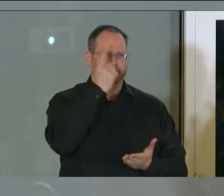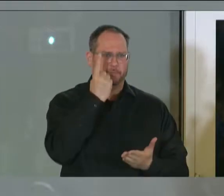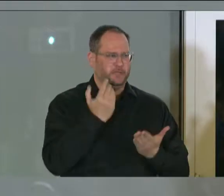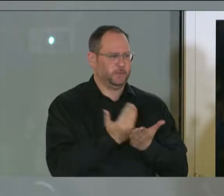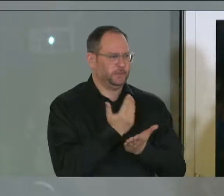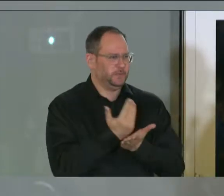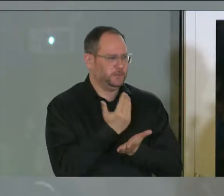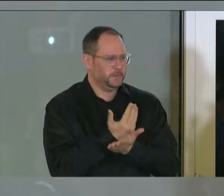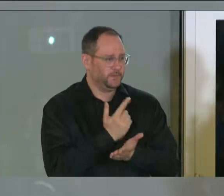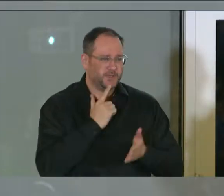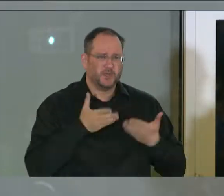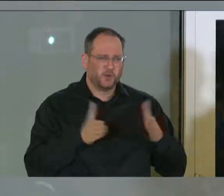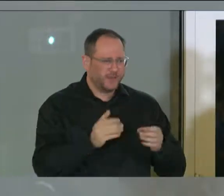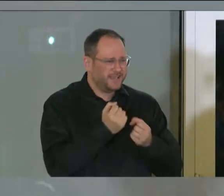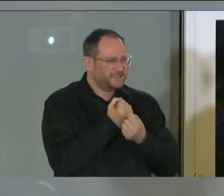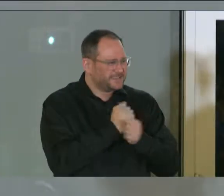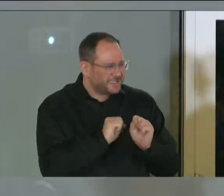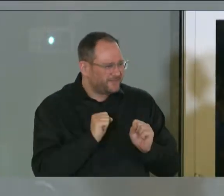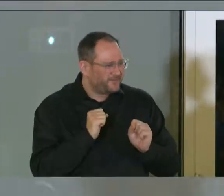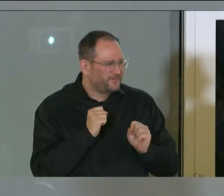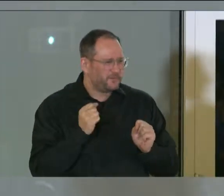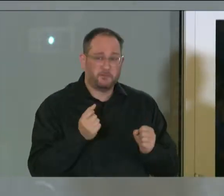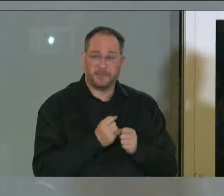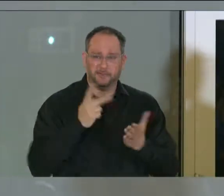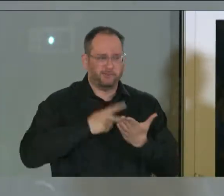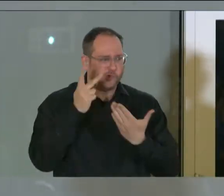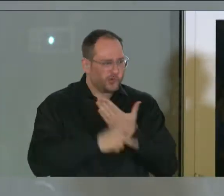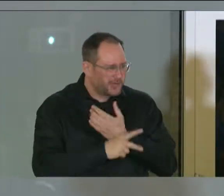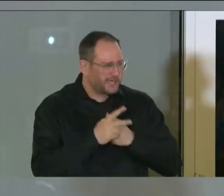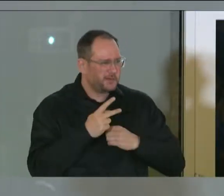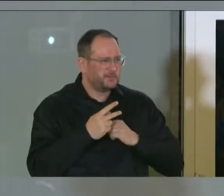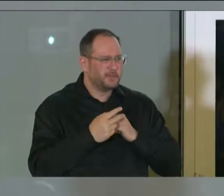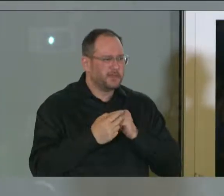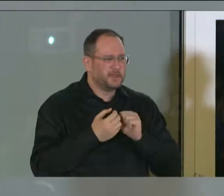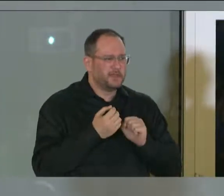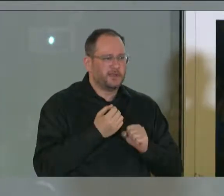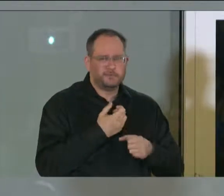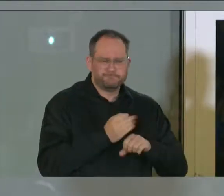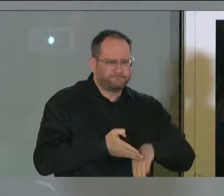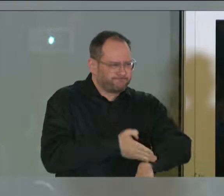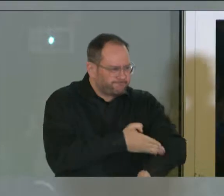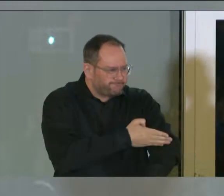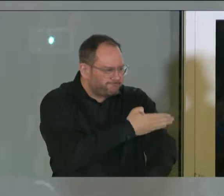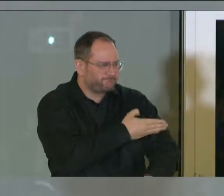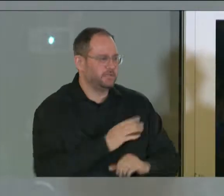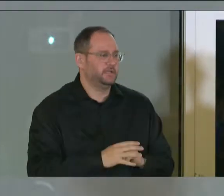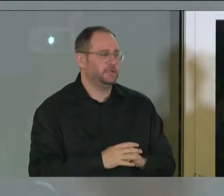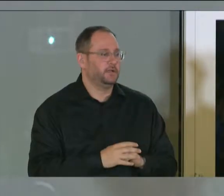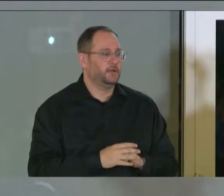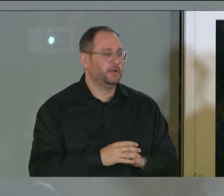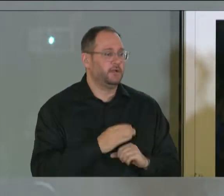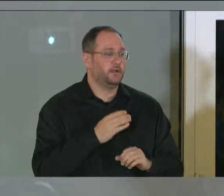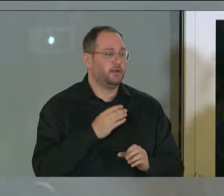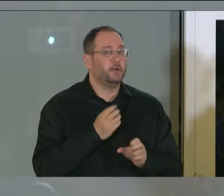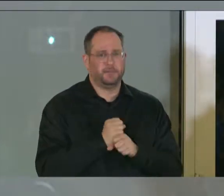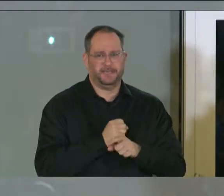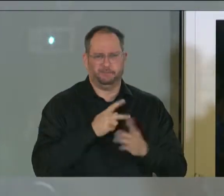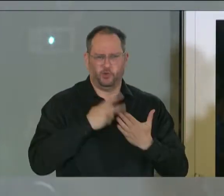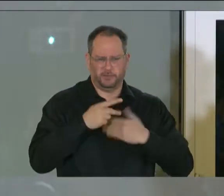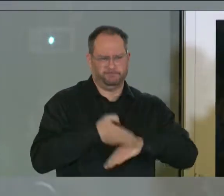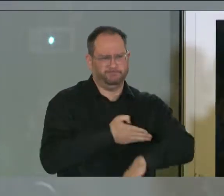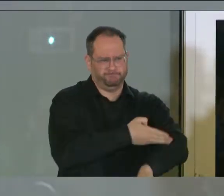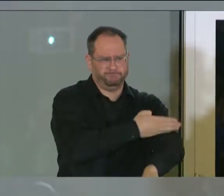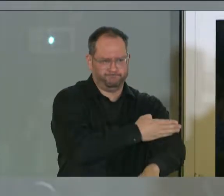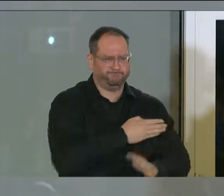make programs better, and some way to better engage our employees. So we completed that forum.